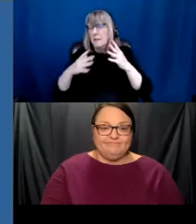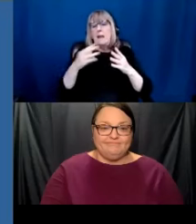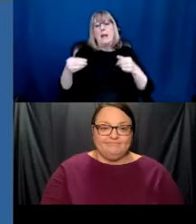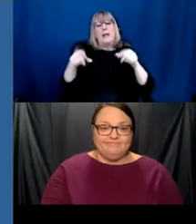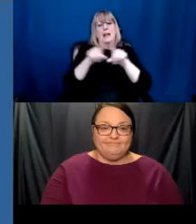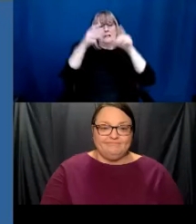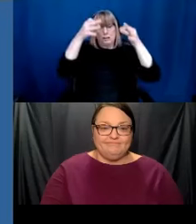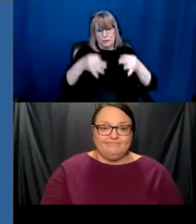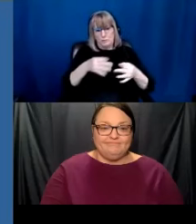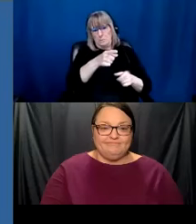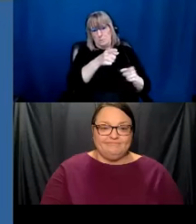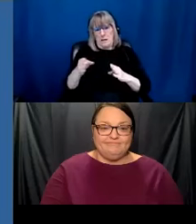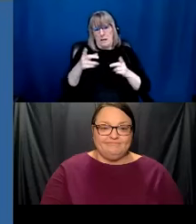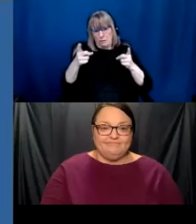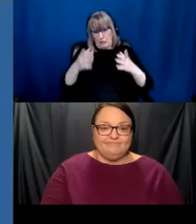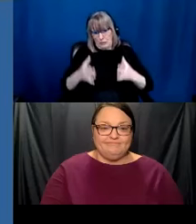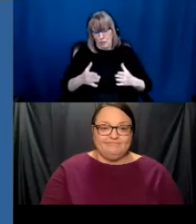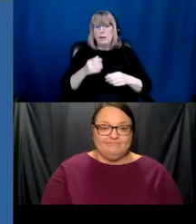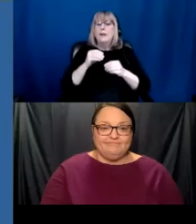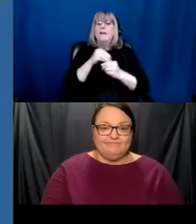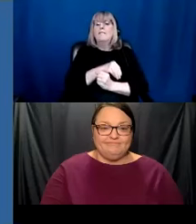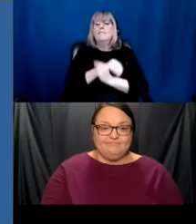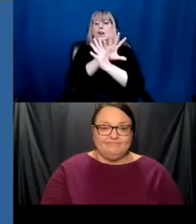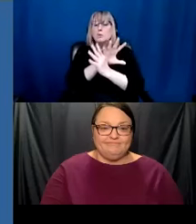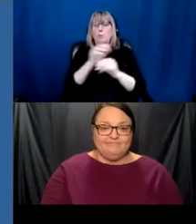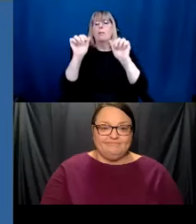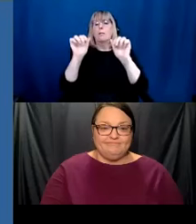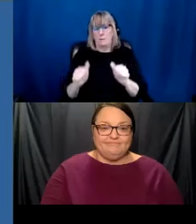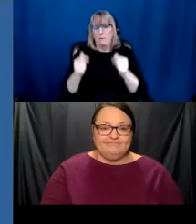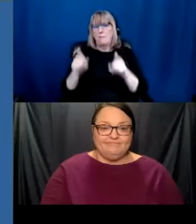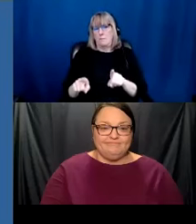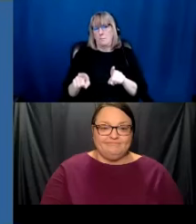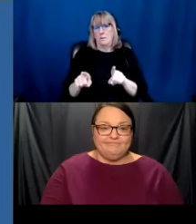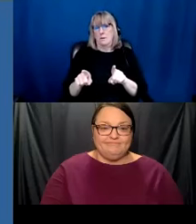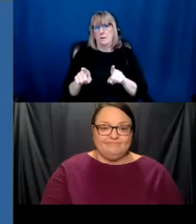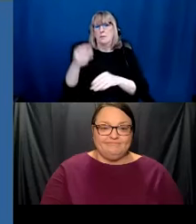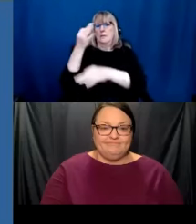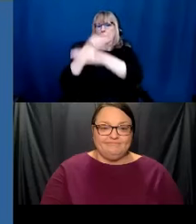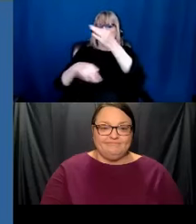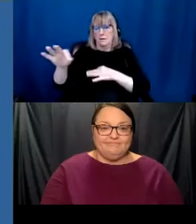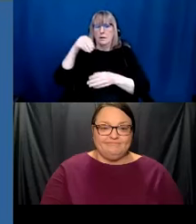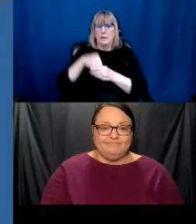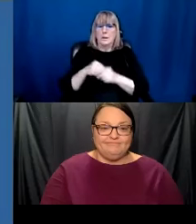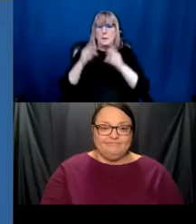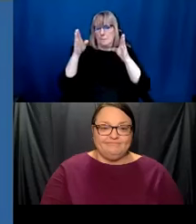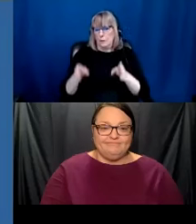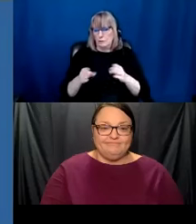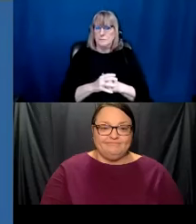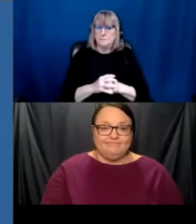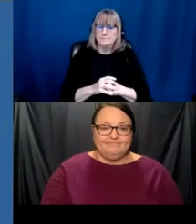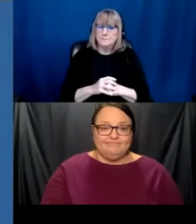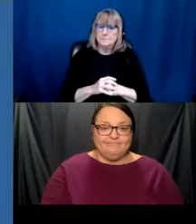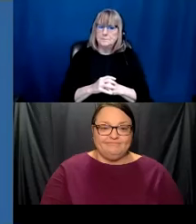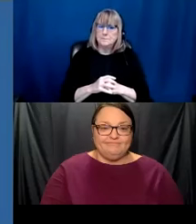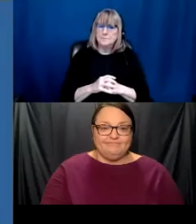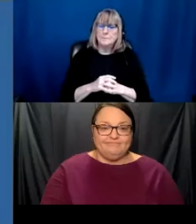planning director, a virtual public hearing may take place in place of the in-person meeting.